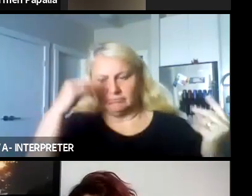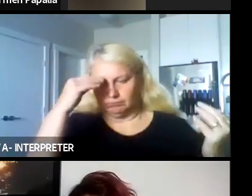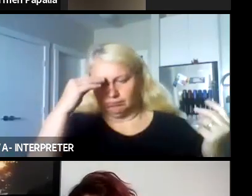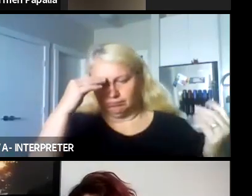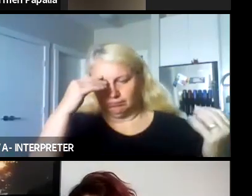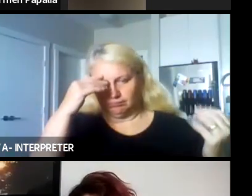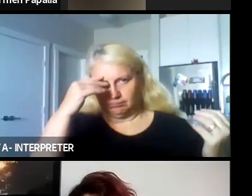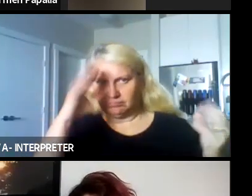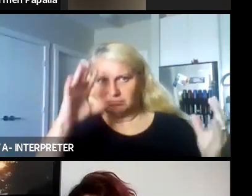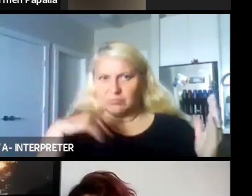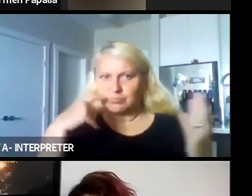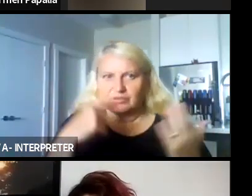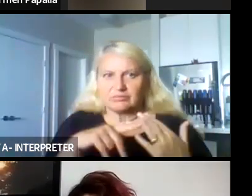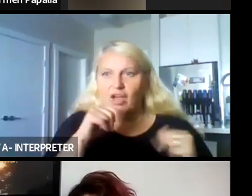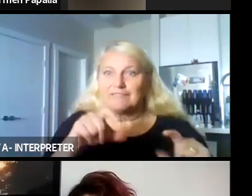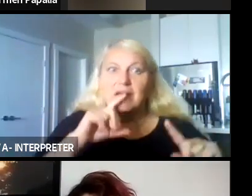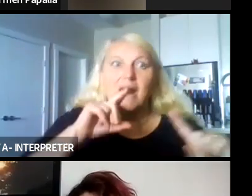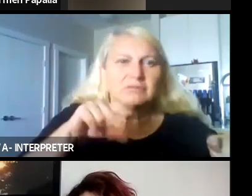Check.